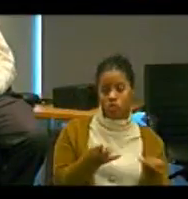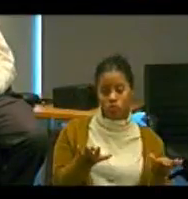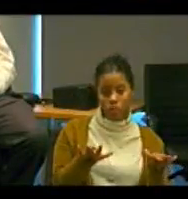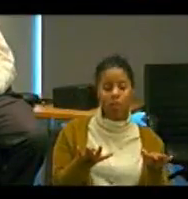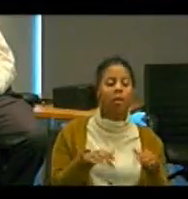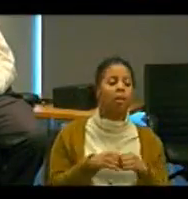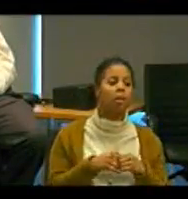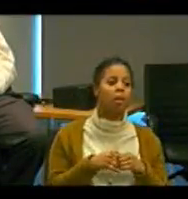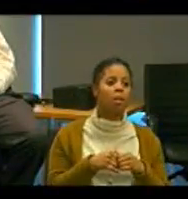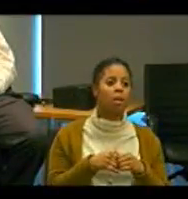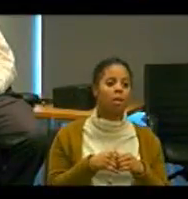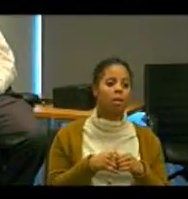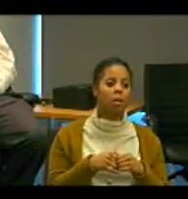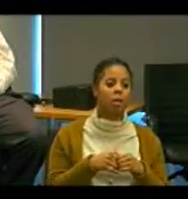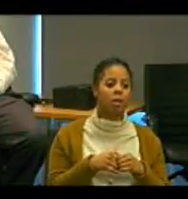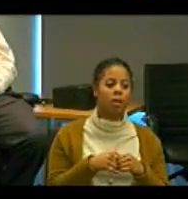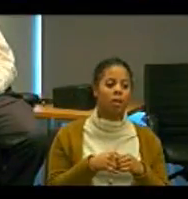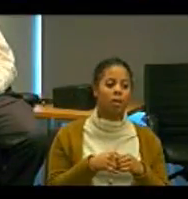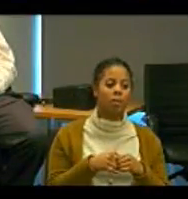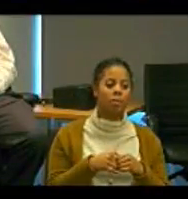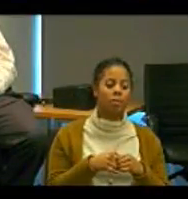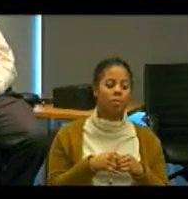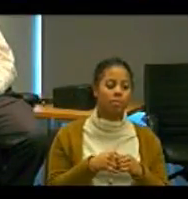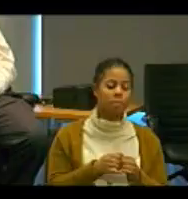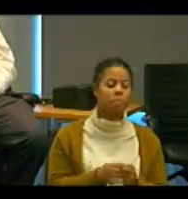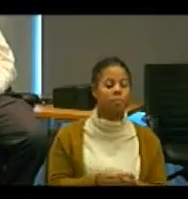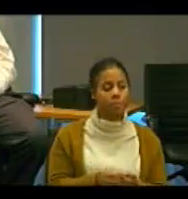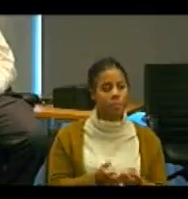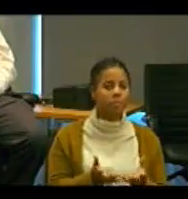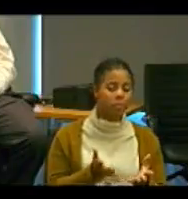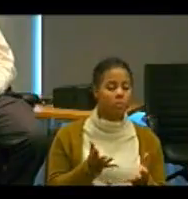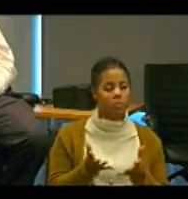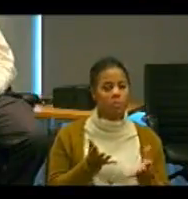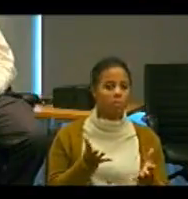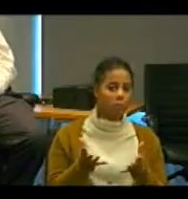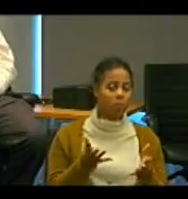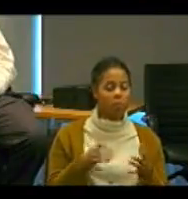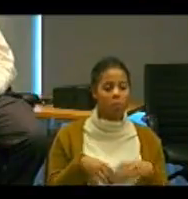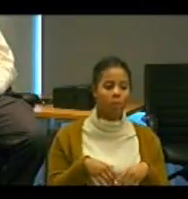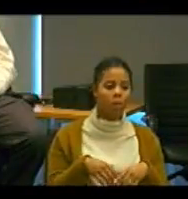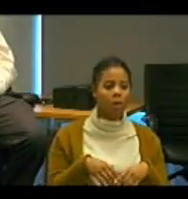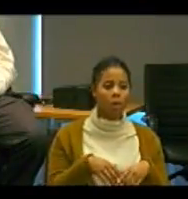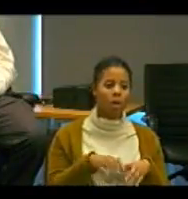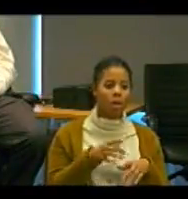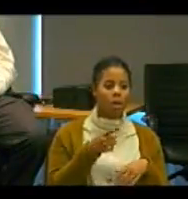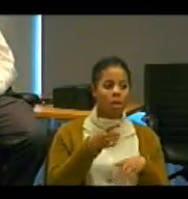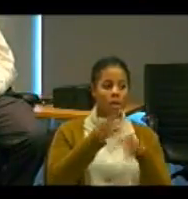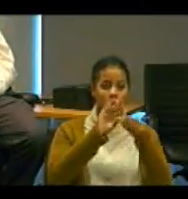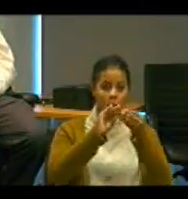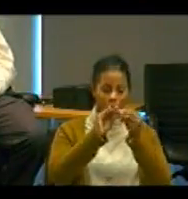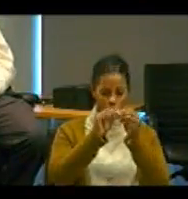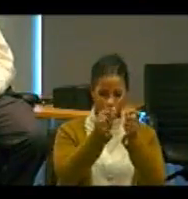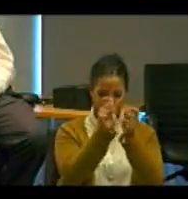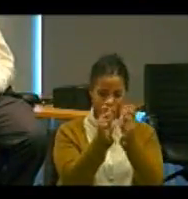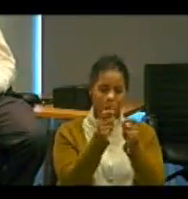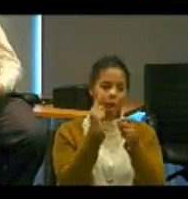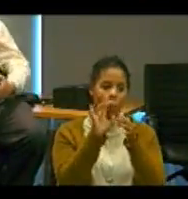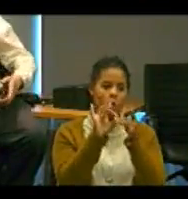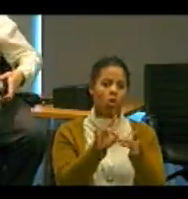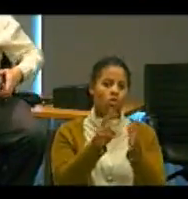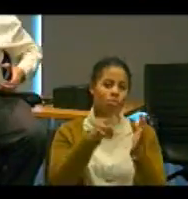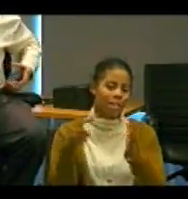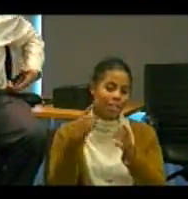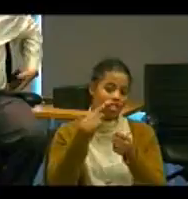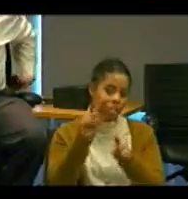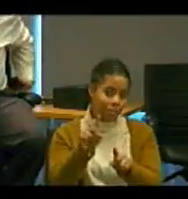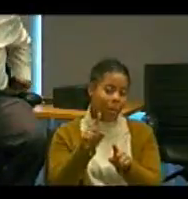their, amongst children with the estimates corrected for reading achievement at the individual student level. And what you find